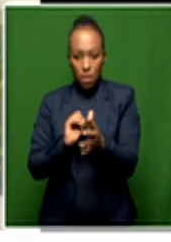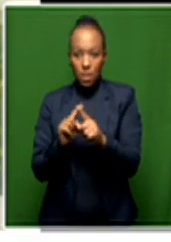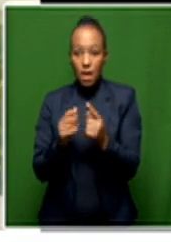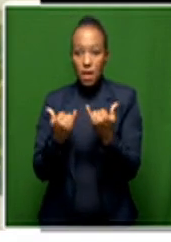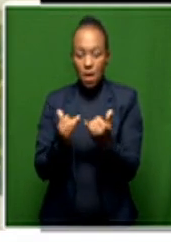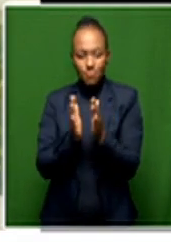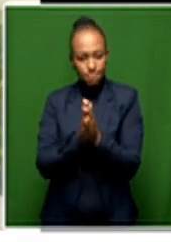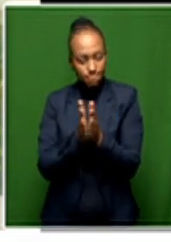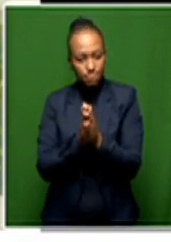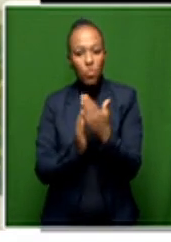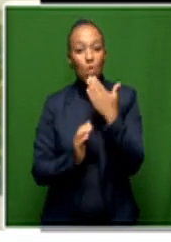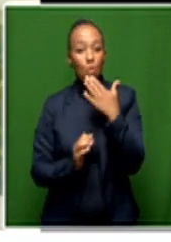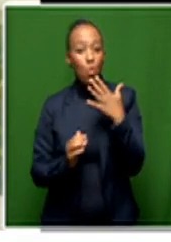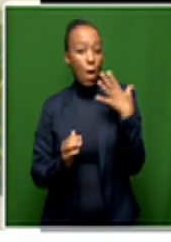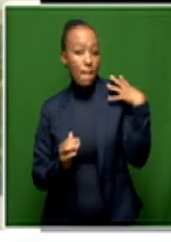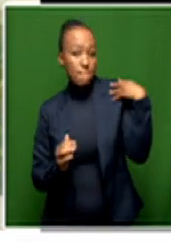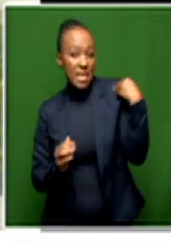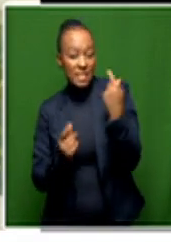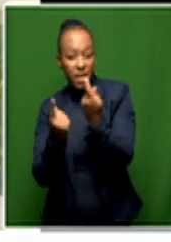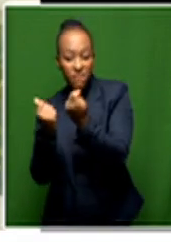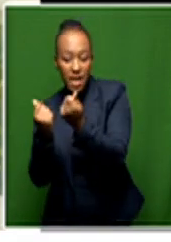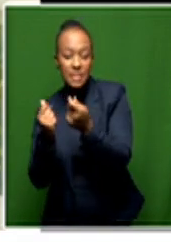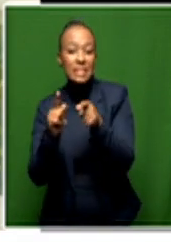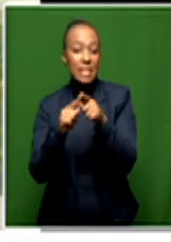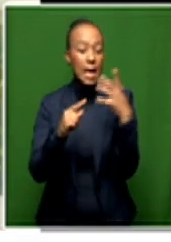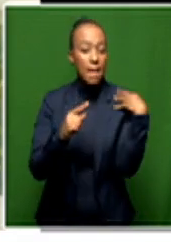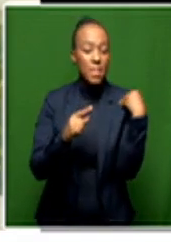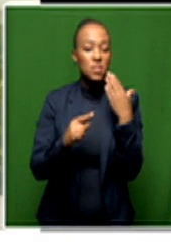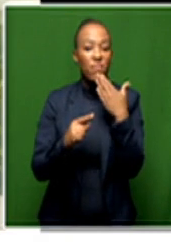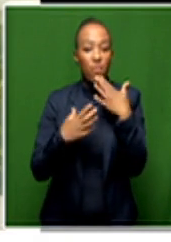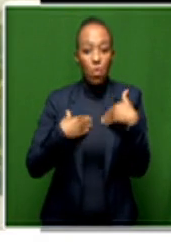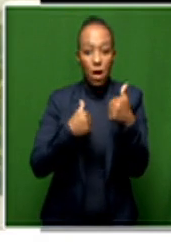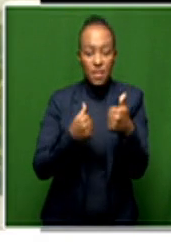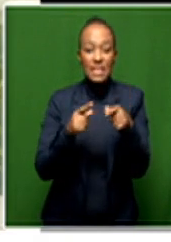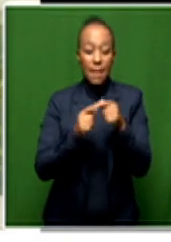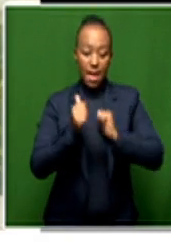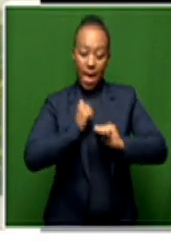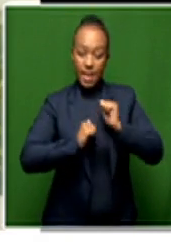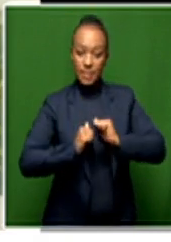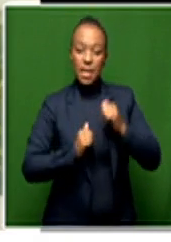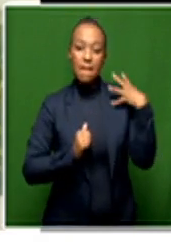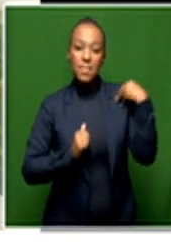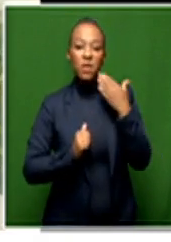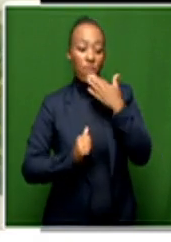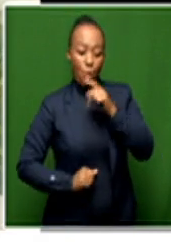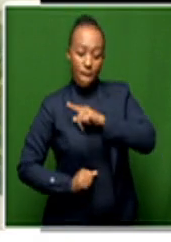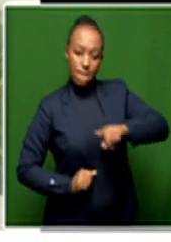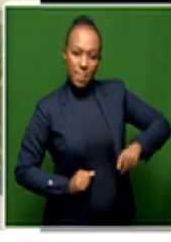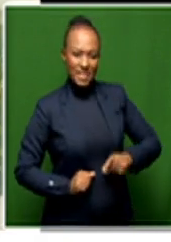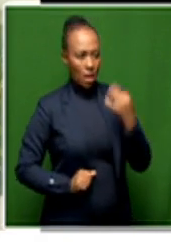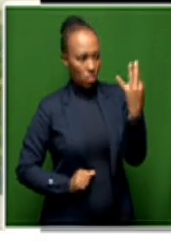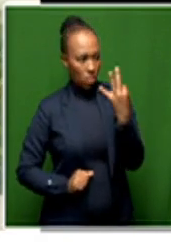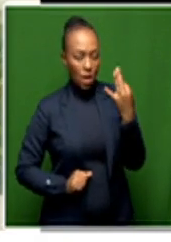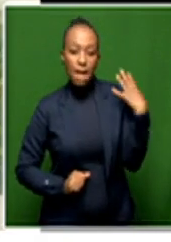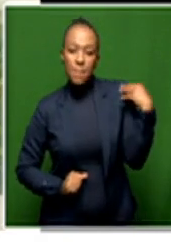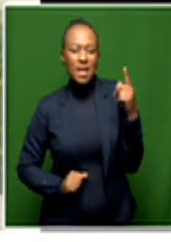am calling again on the Minister of Finance and the Minister of Health and the Acting Minister and the Presidency to attend to this matter with the